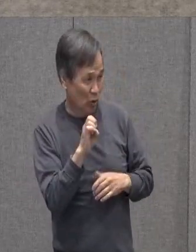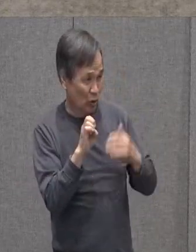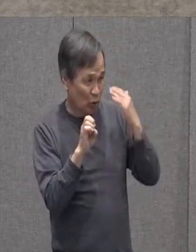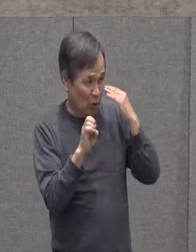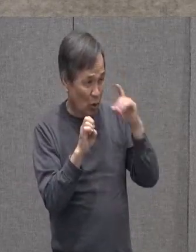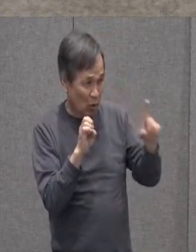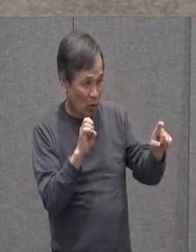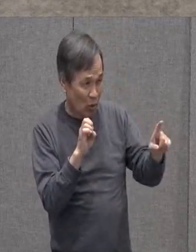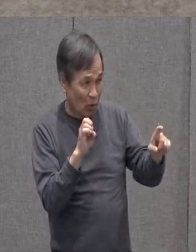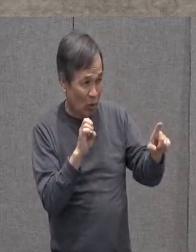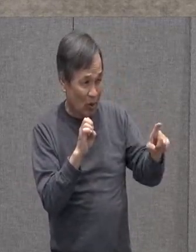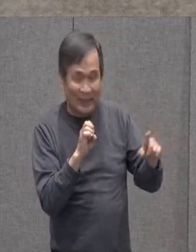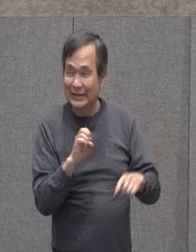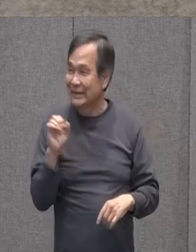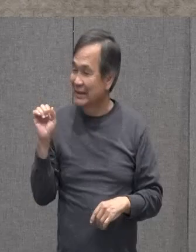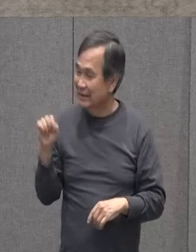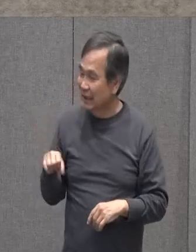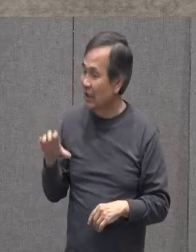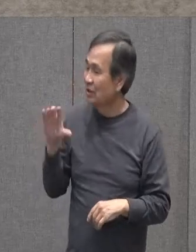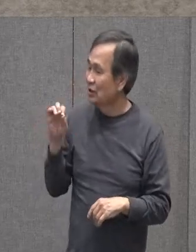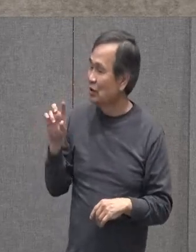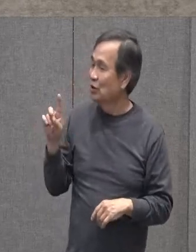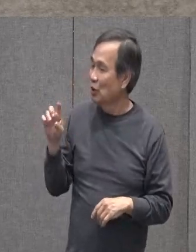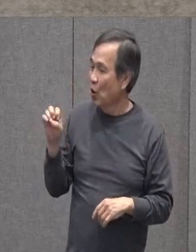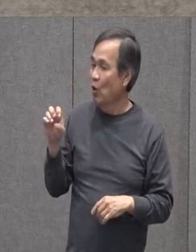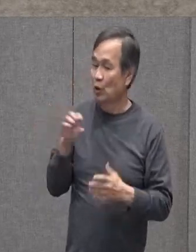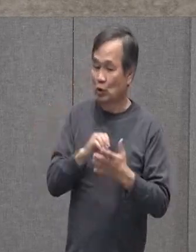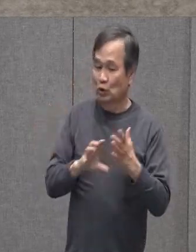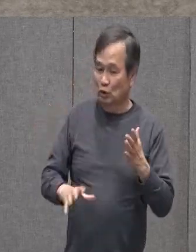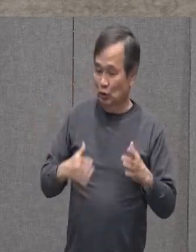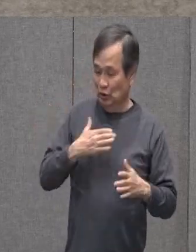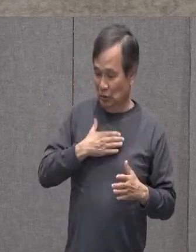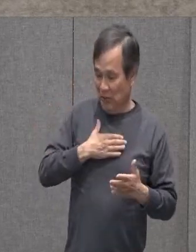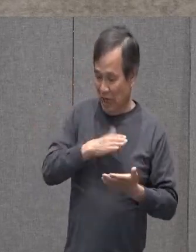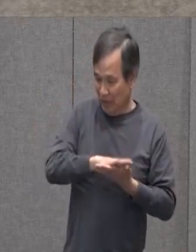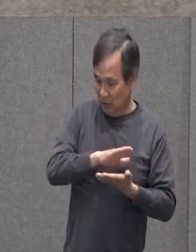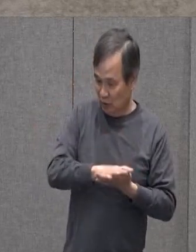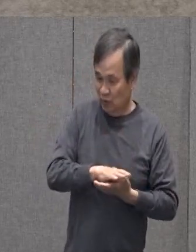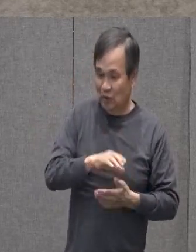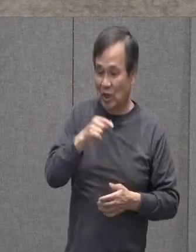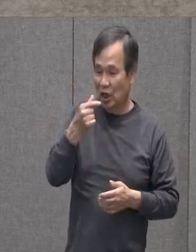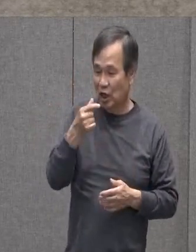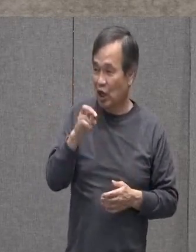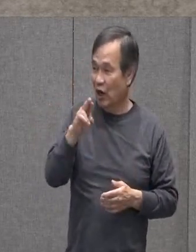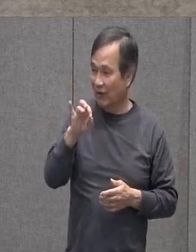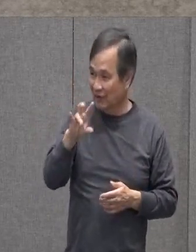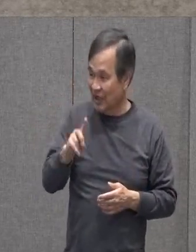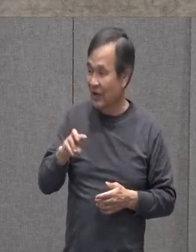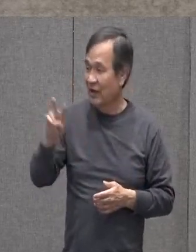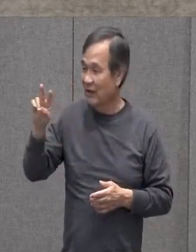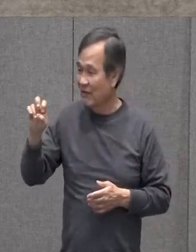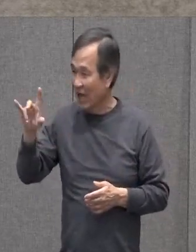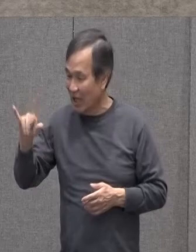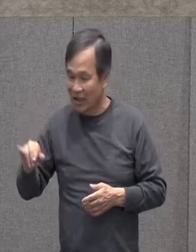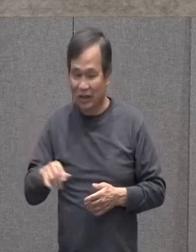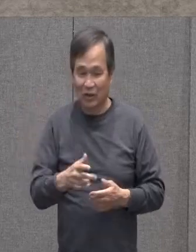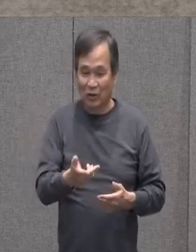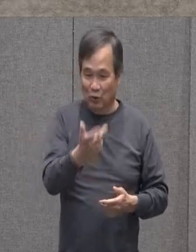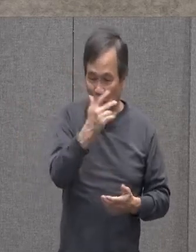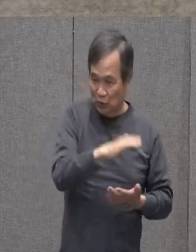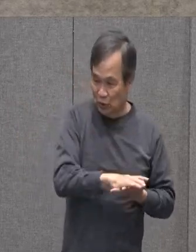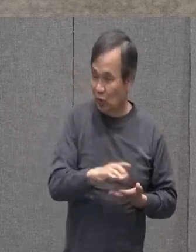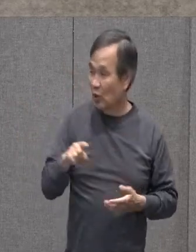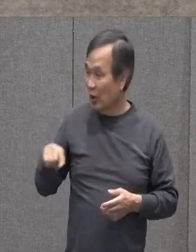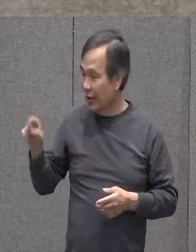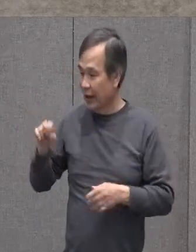before? I have, and I know all of our kiddos at Mission, at Garfield, and at Valley, they code all the time. But just for